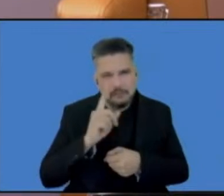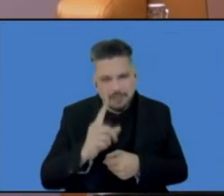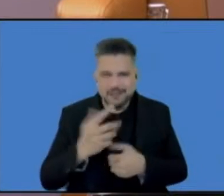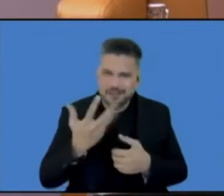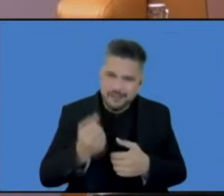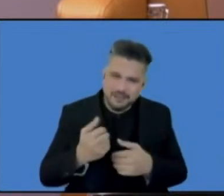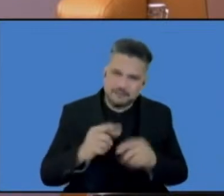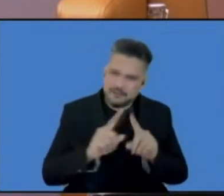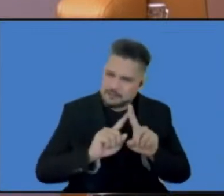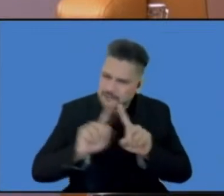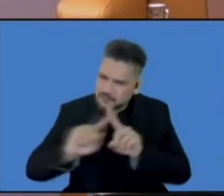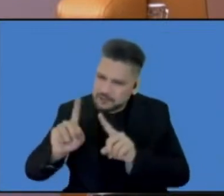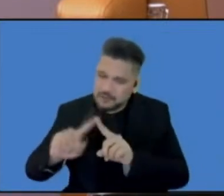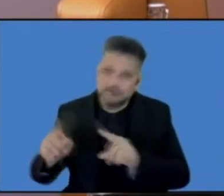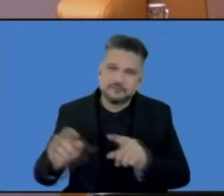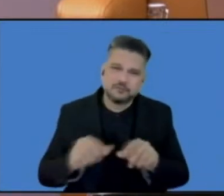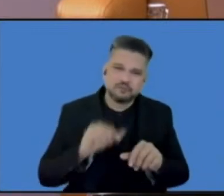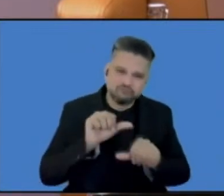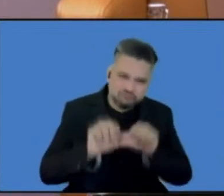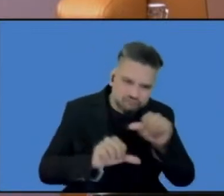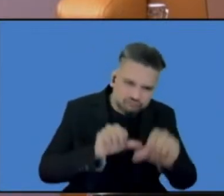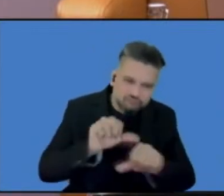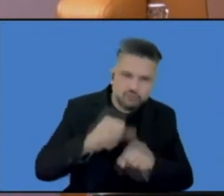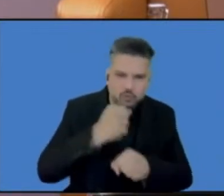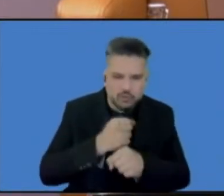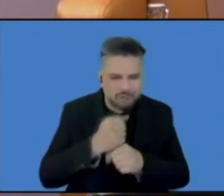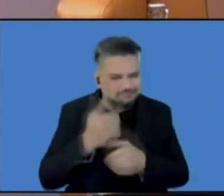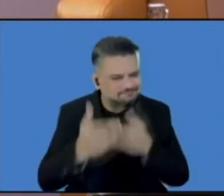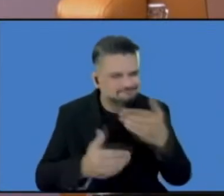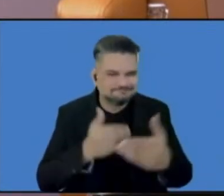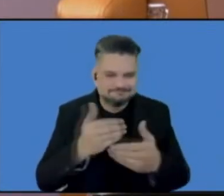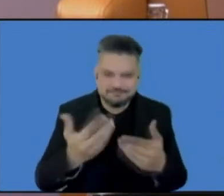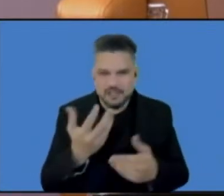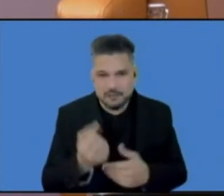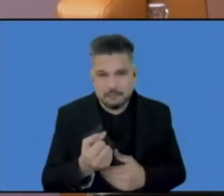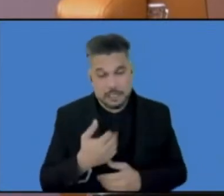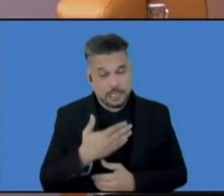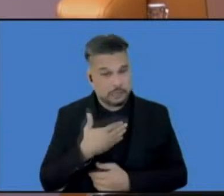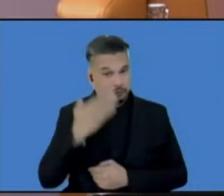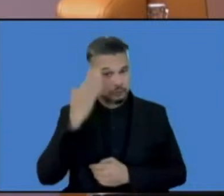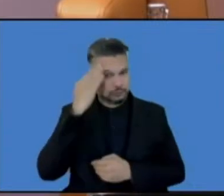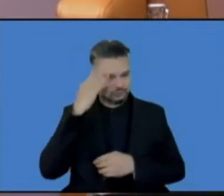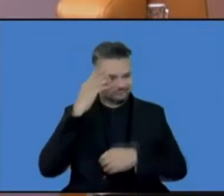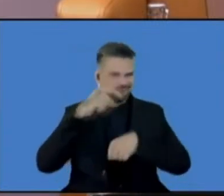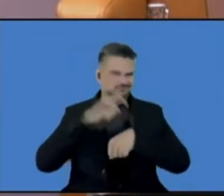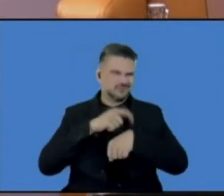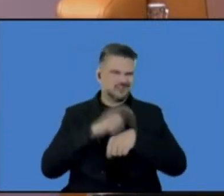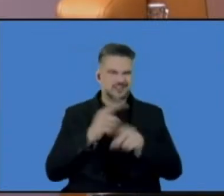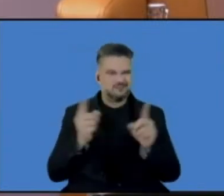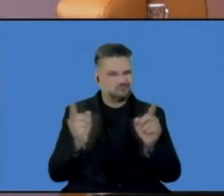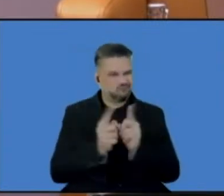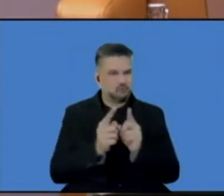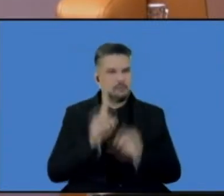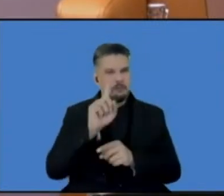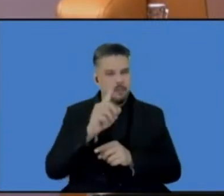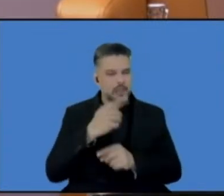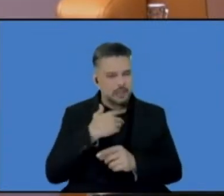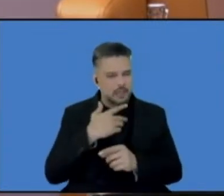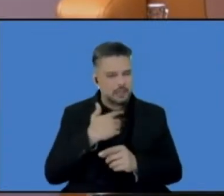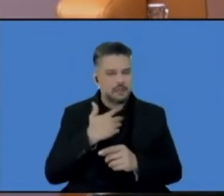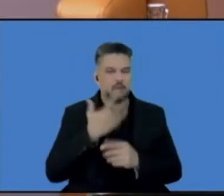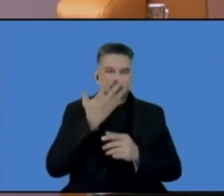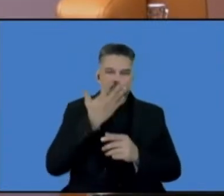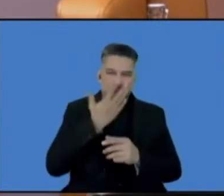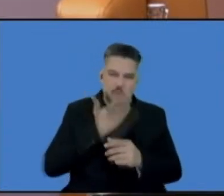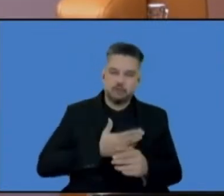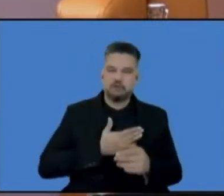taken. I know that my time is not that much, but I'm trying to touch upon 4 big